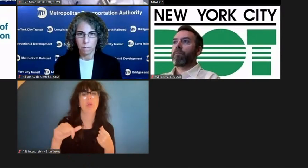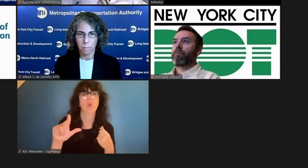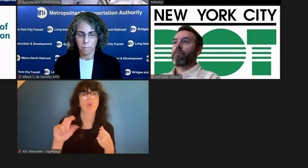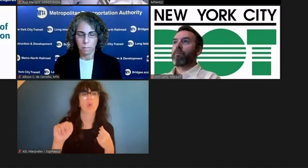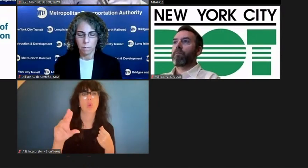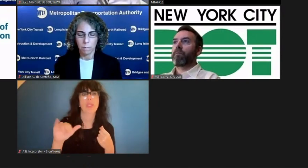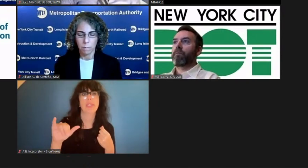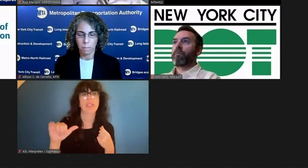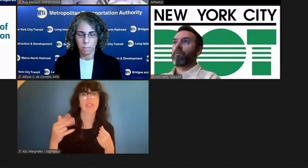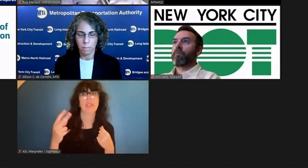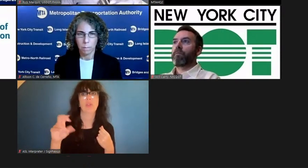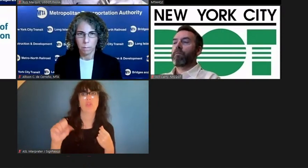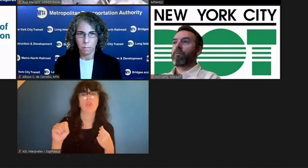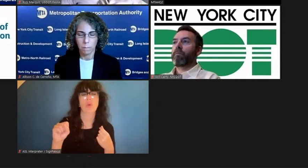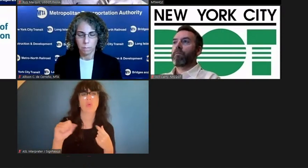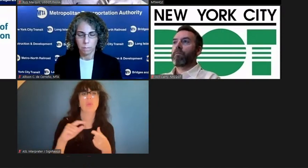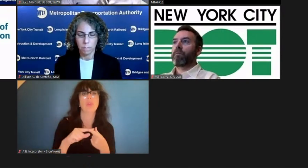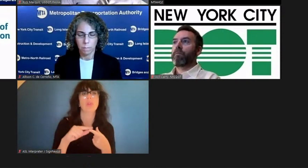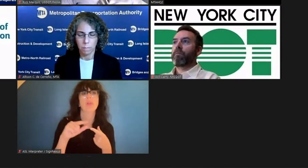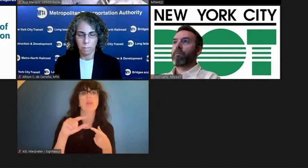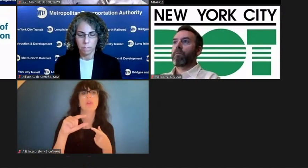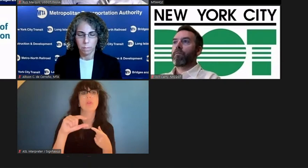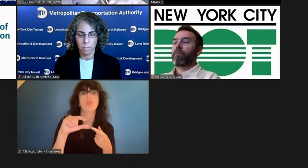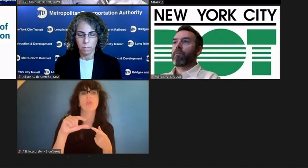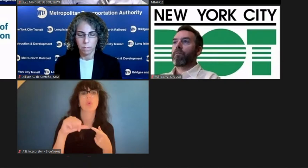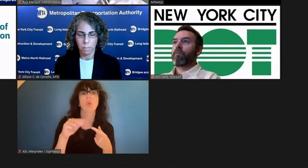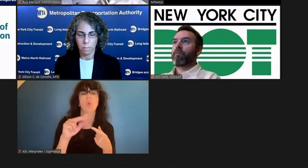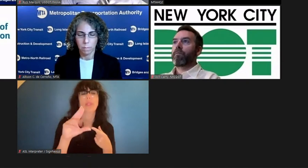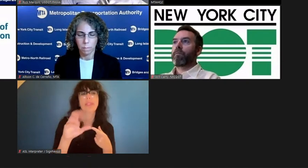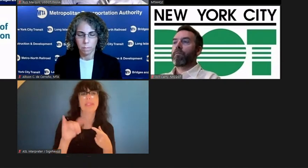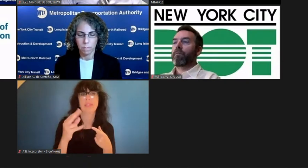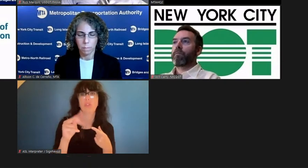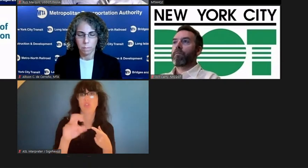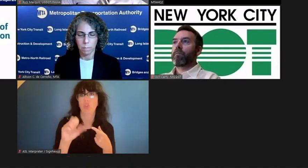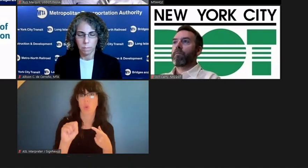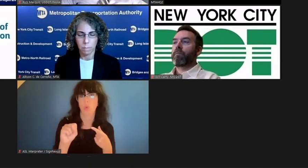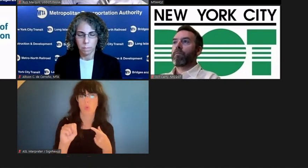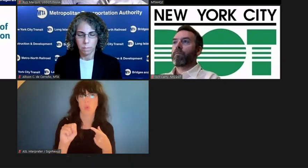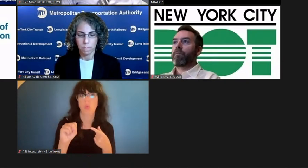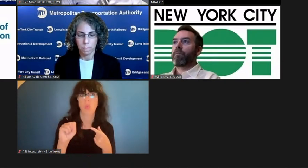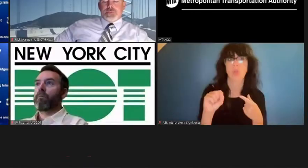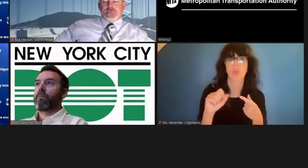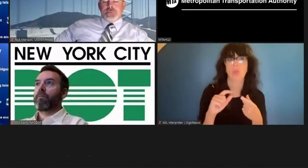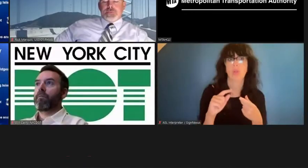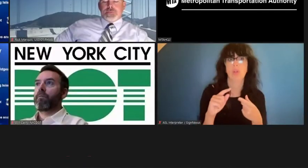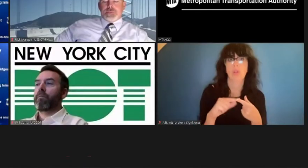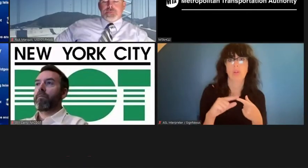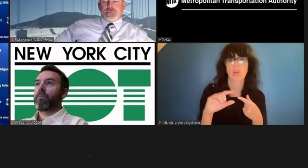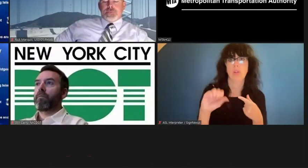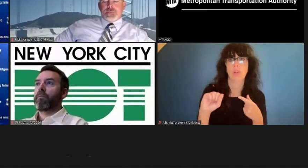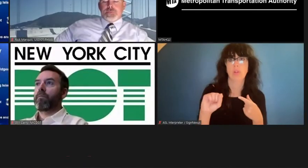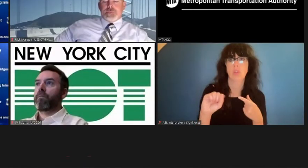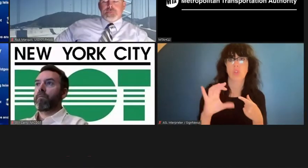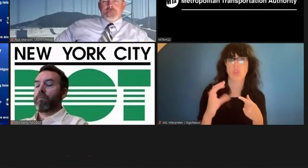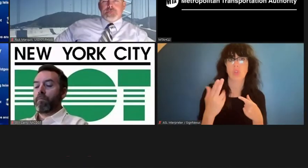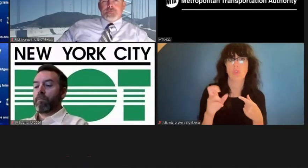the next speaker is levi quincy jones followed by shmuel avital